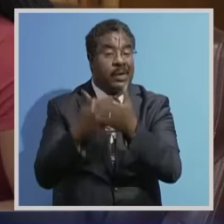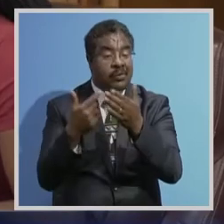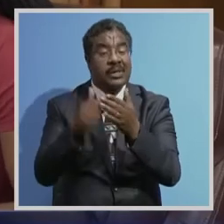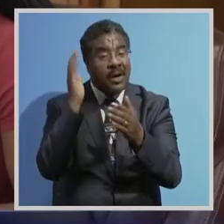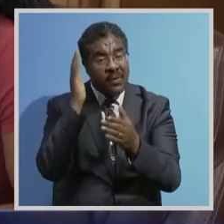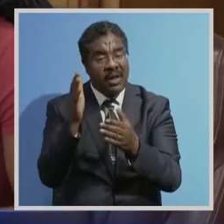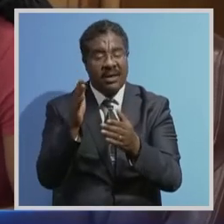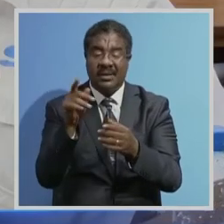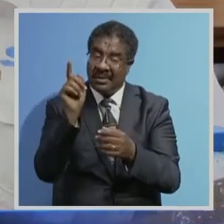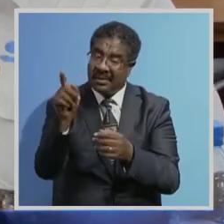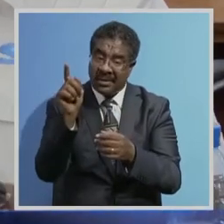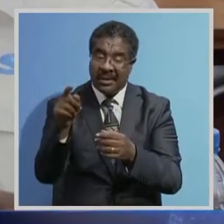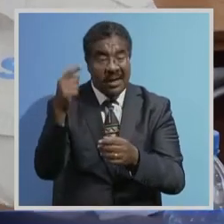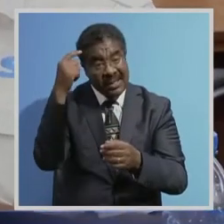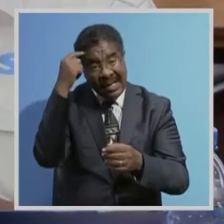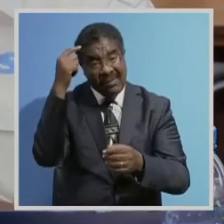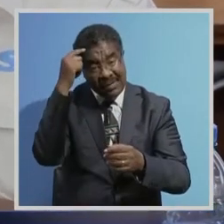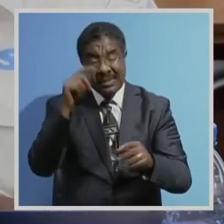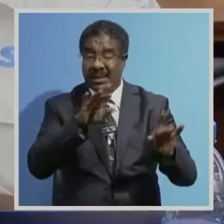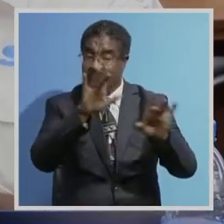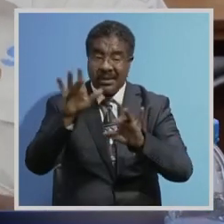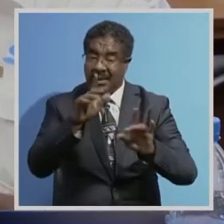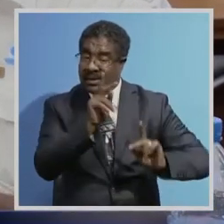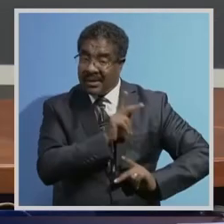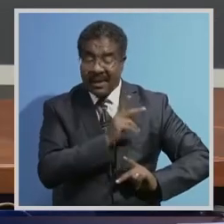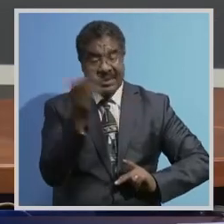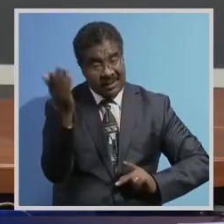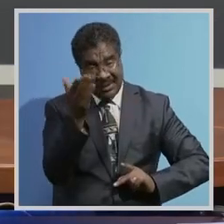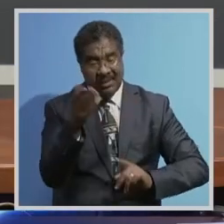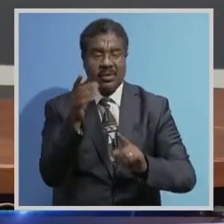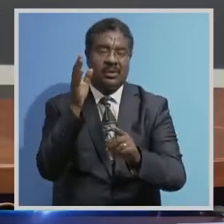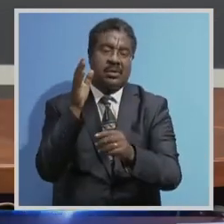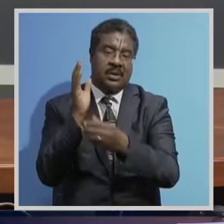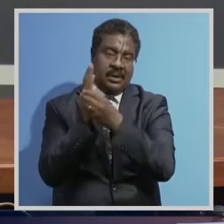Government shall not take kindly such leaders who are bent